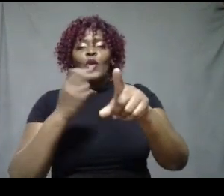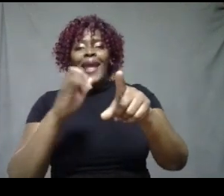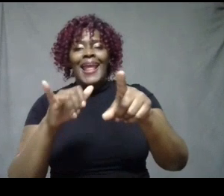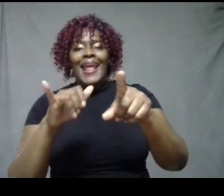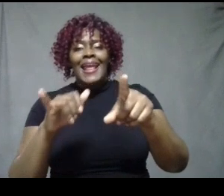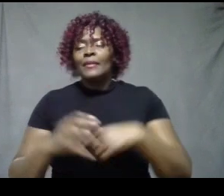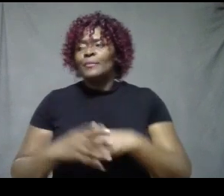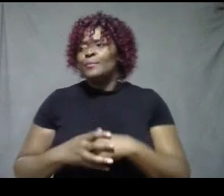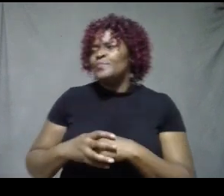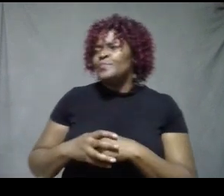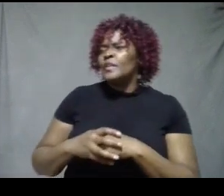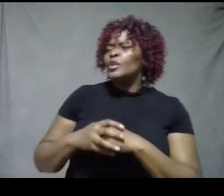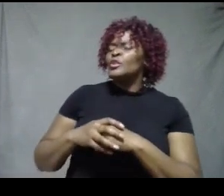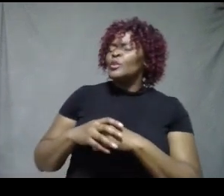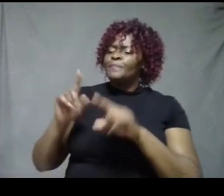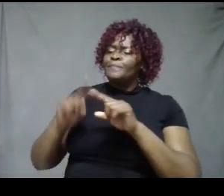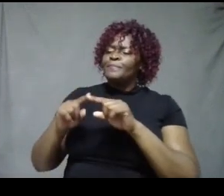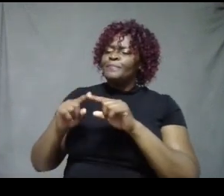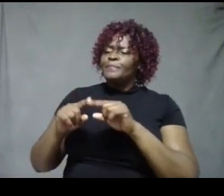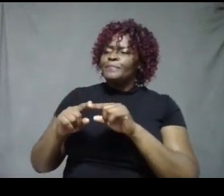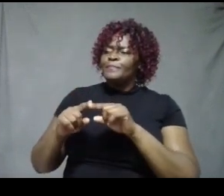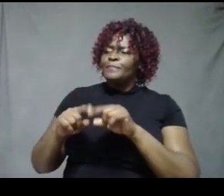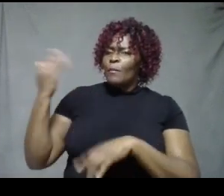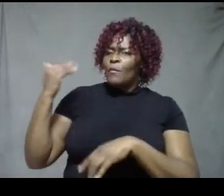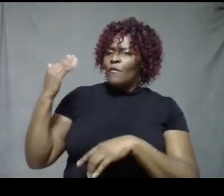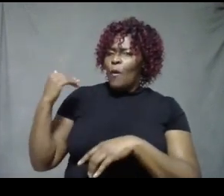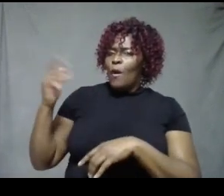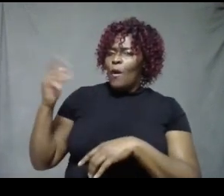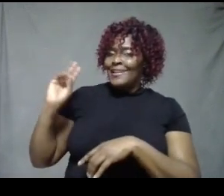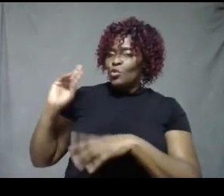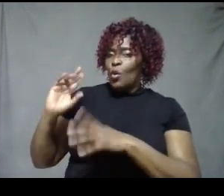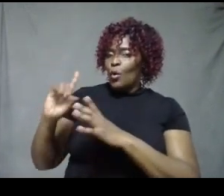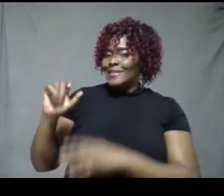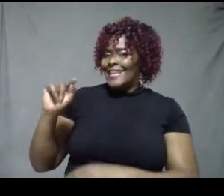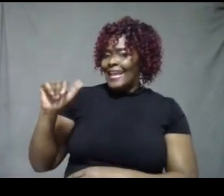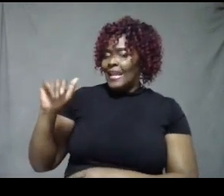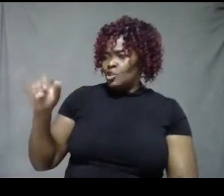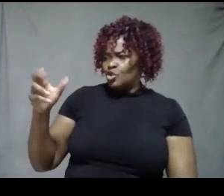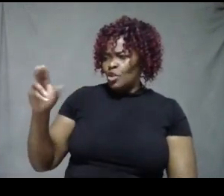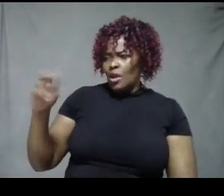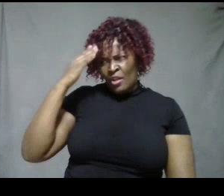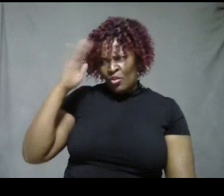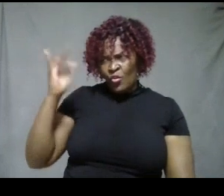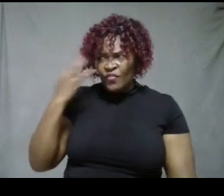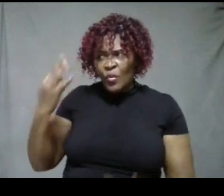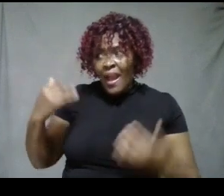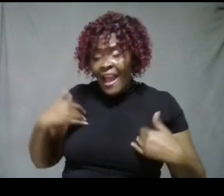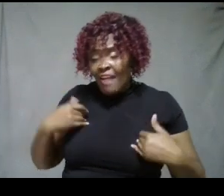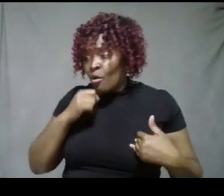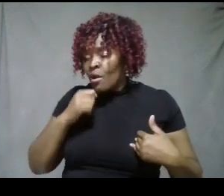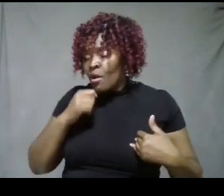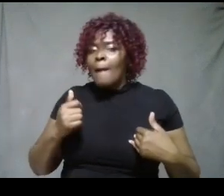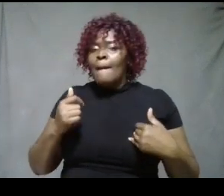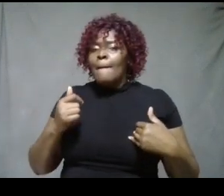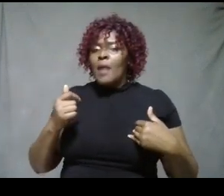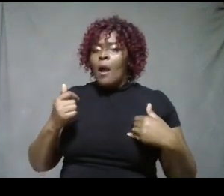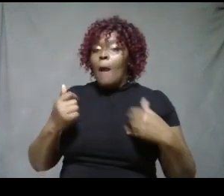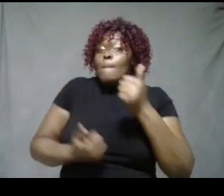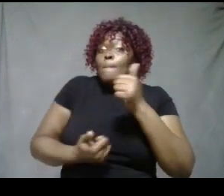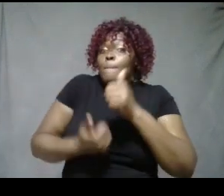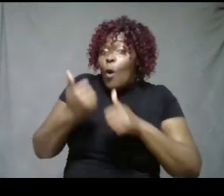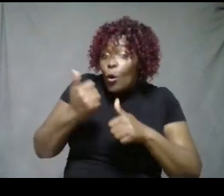on previous historical data, John, I don't know if you have any, where do most of our